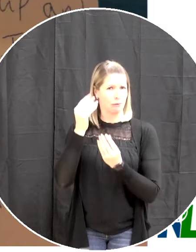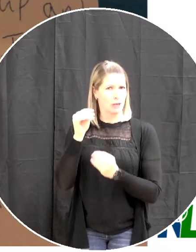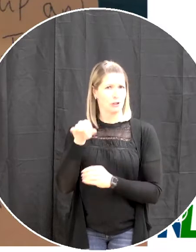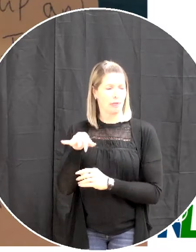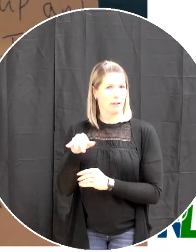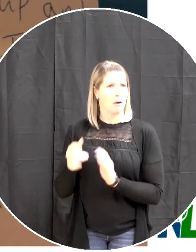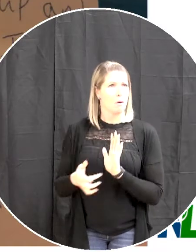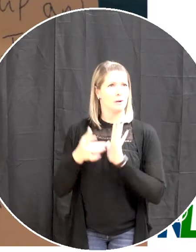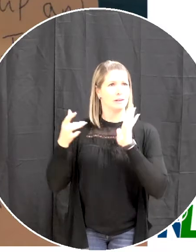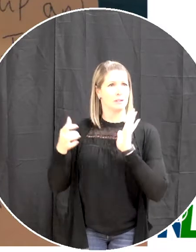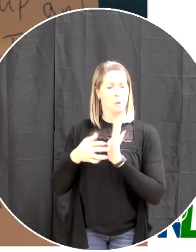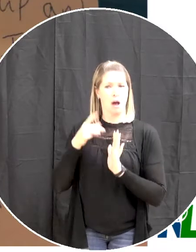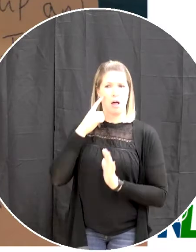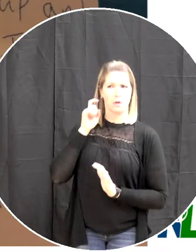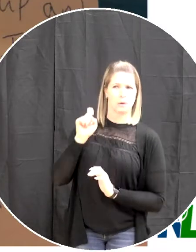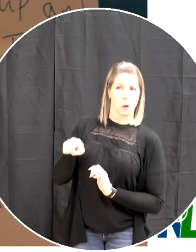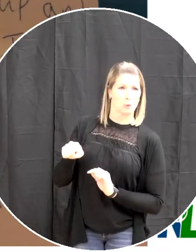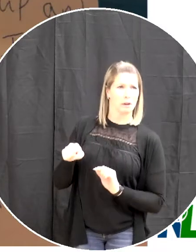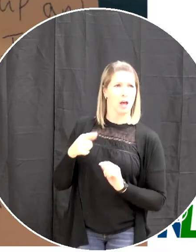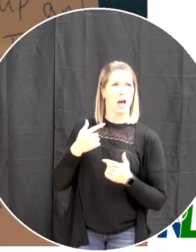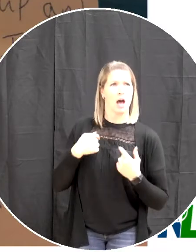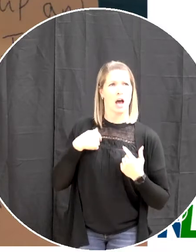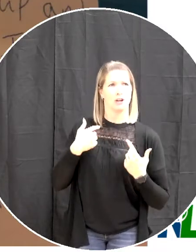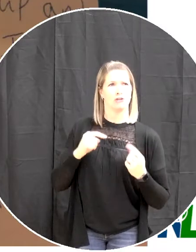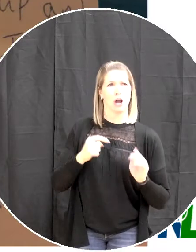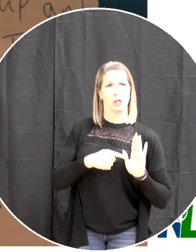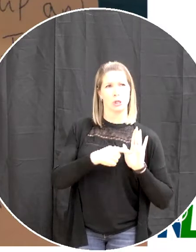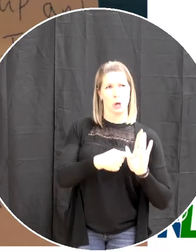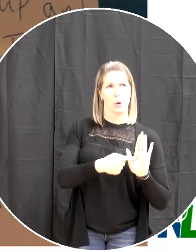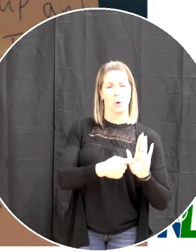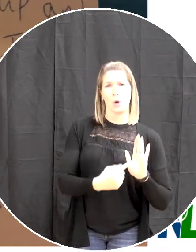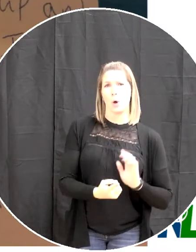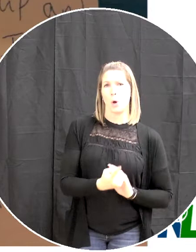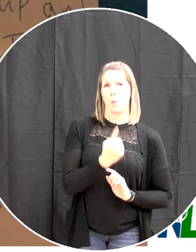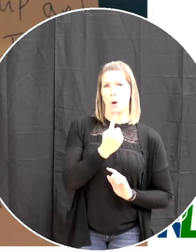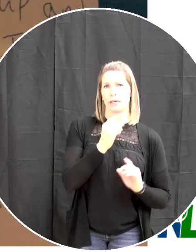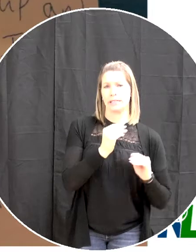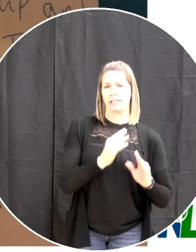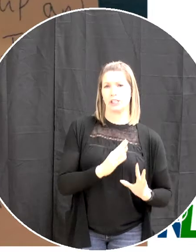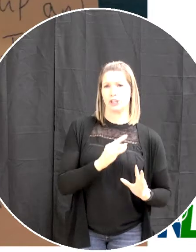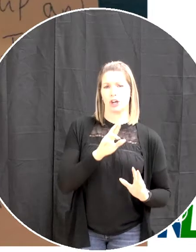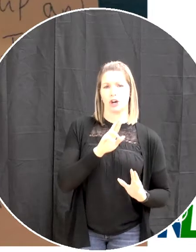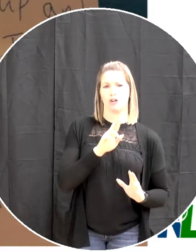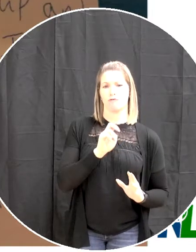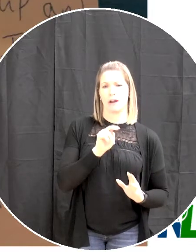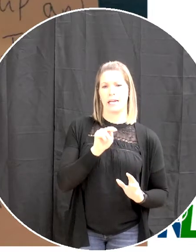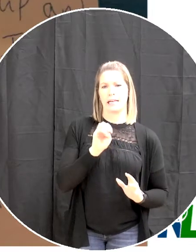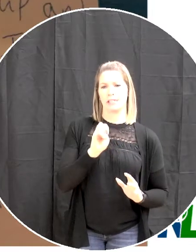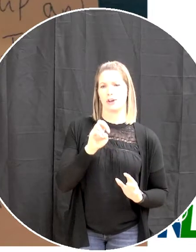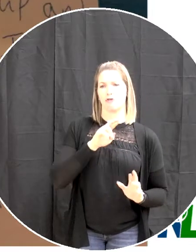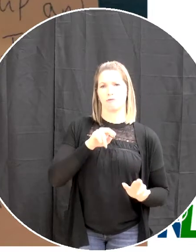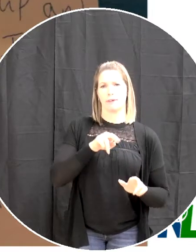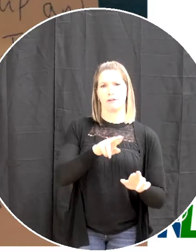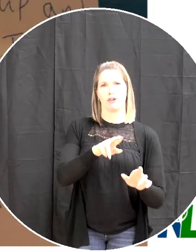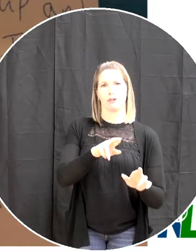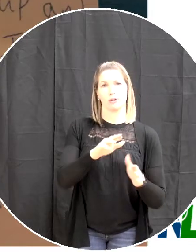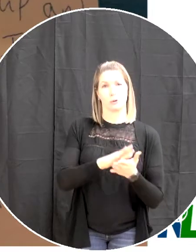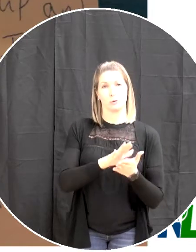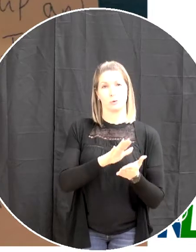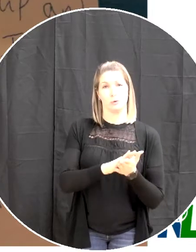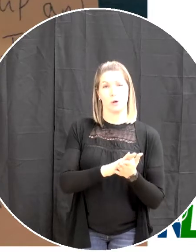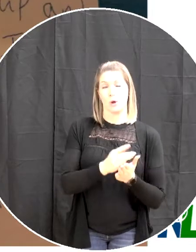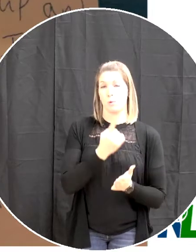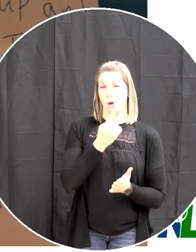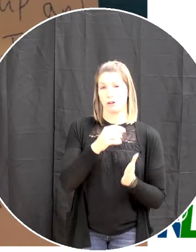catch my eye, I try to capture. This is a teacher at Rennie's River Elementary, not far from here, and this is a note that a child wrote